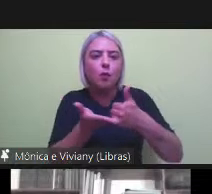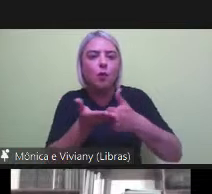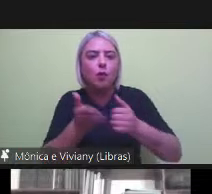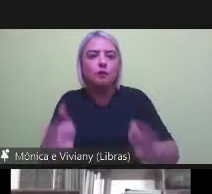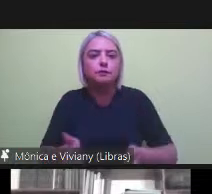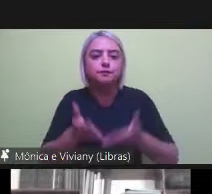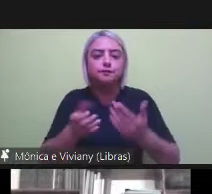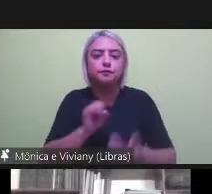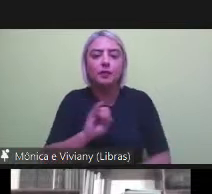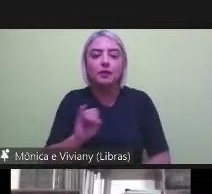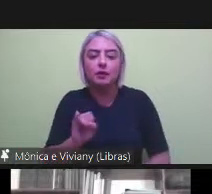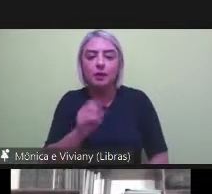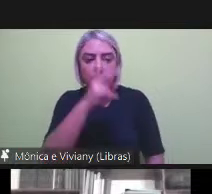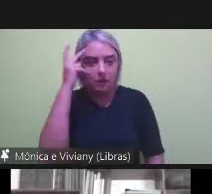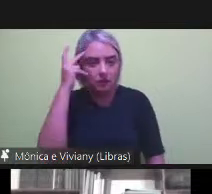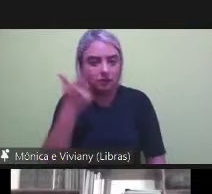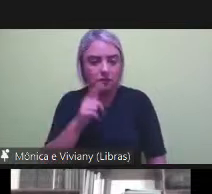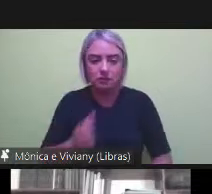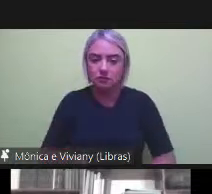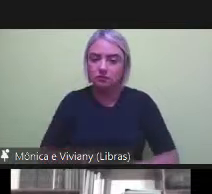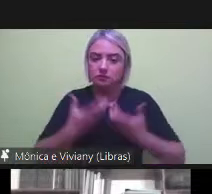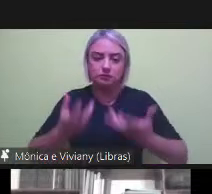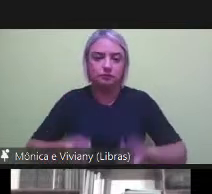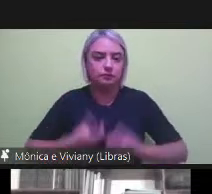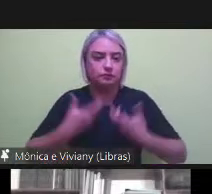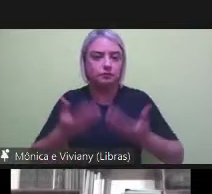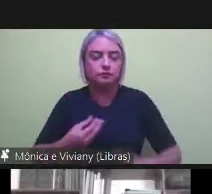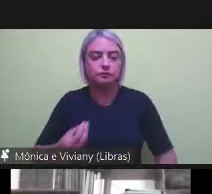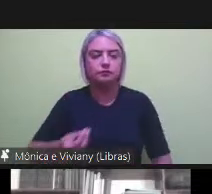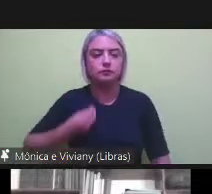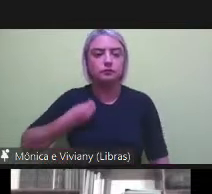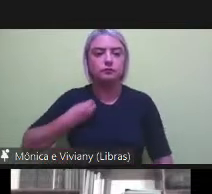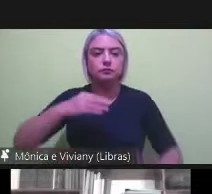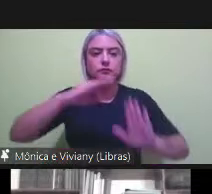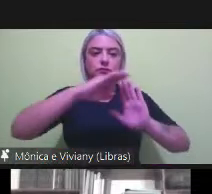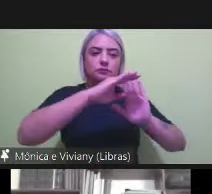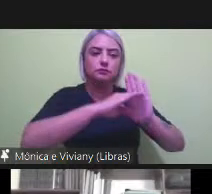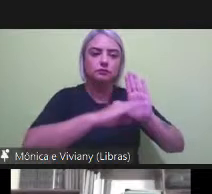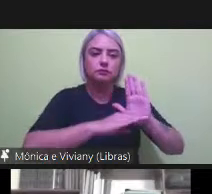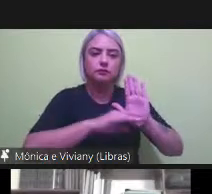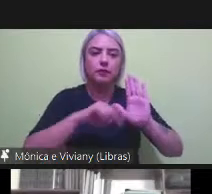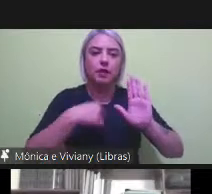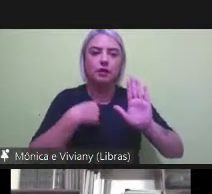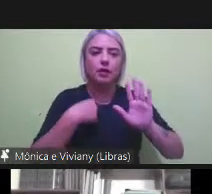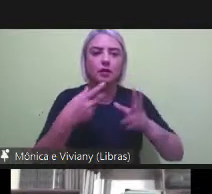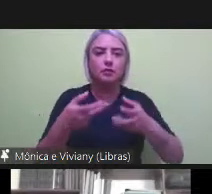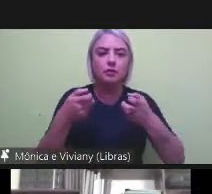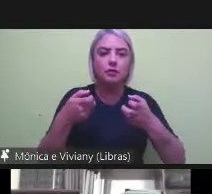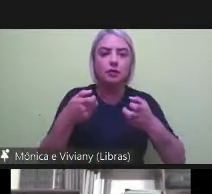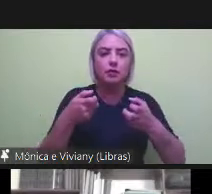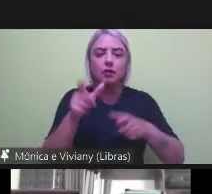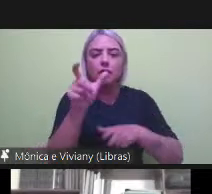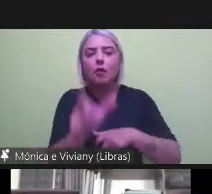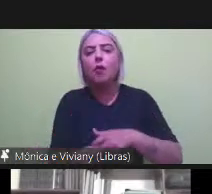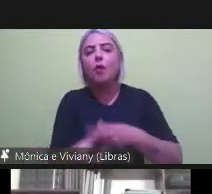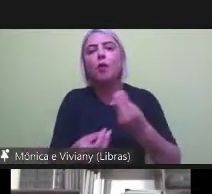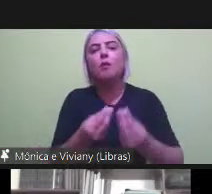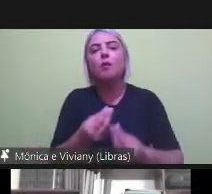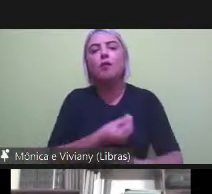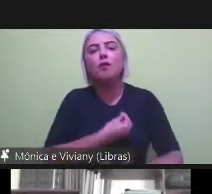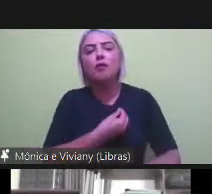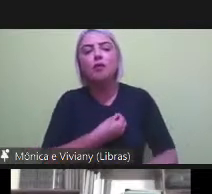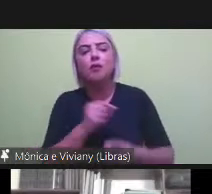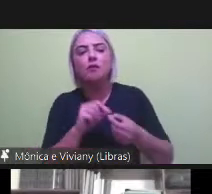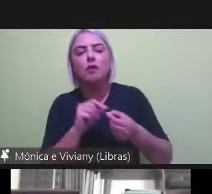of motivation or level of motivation. If this person wasn't very motivated, they would be